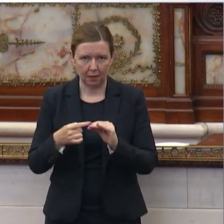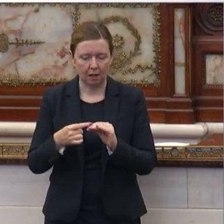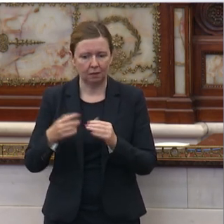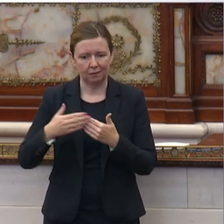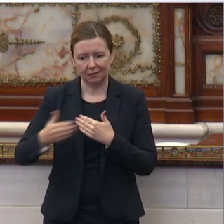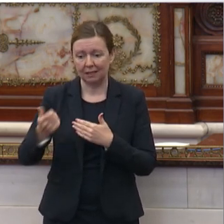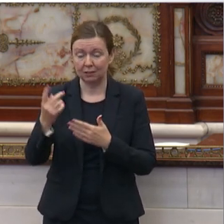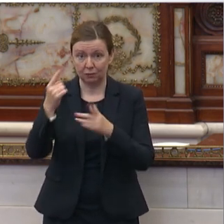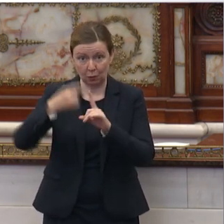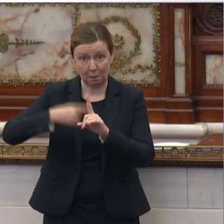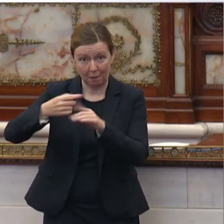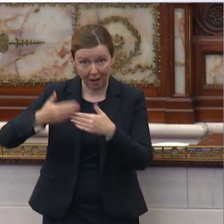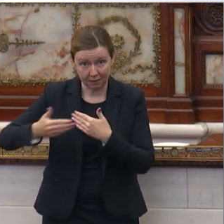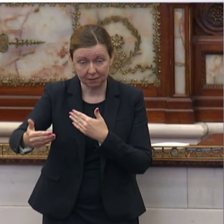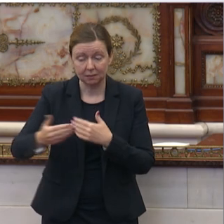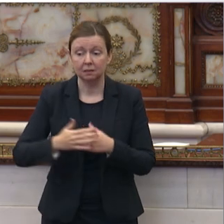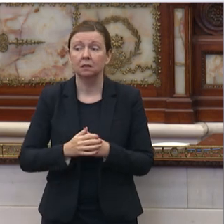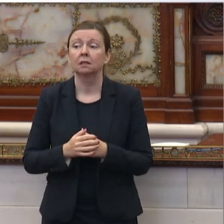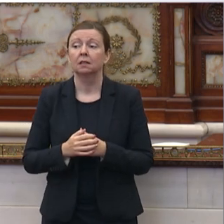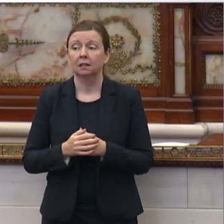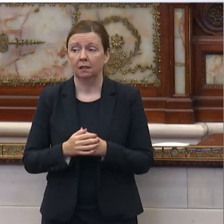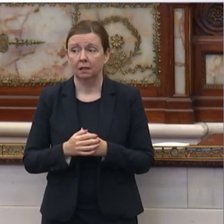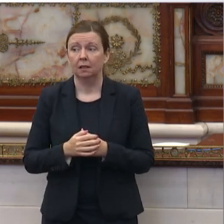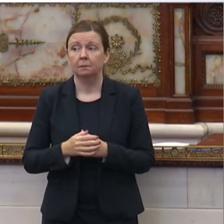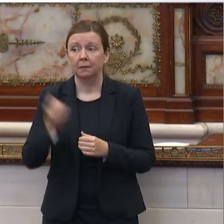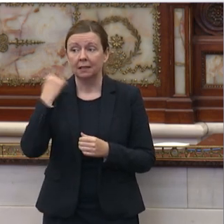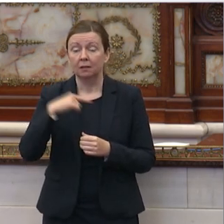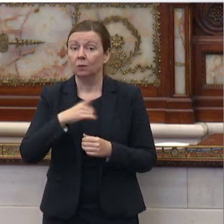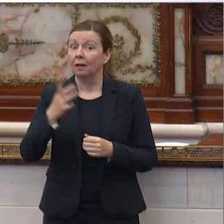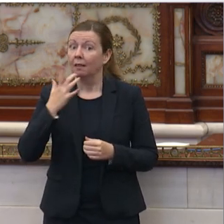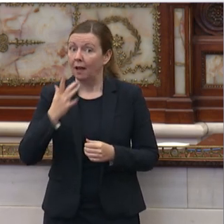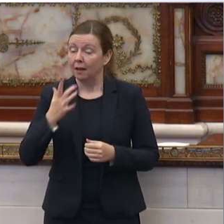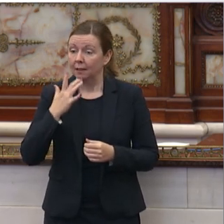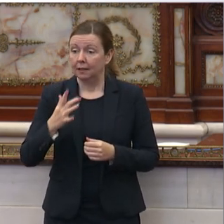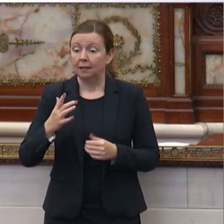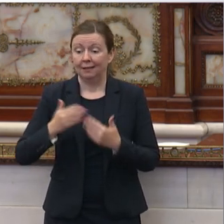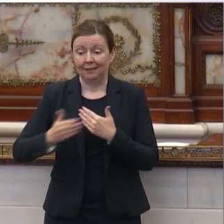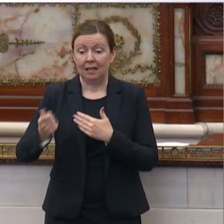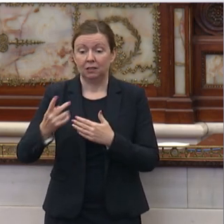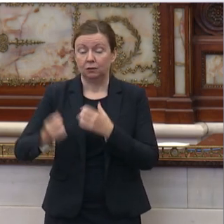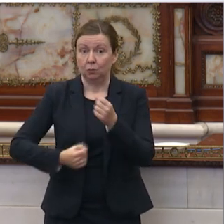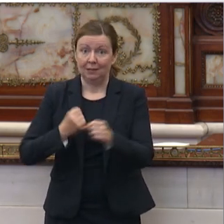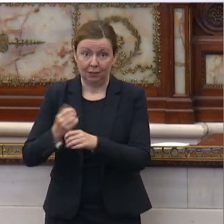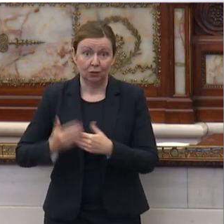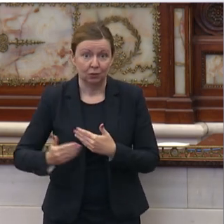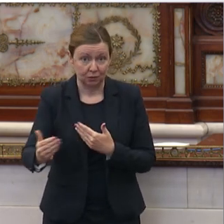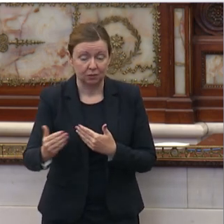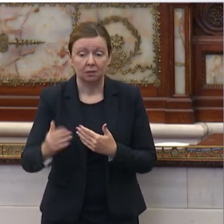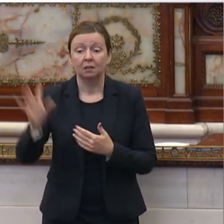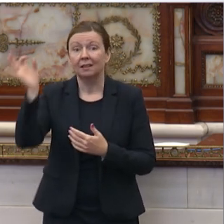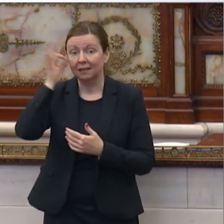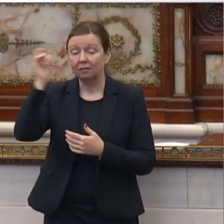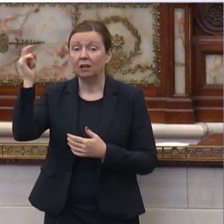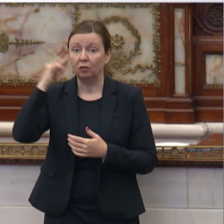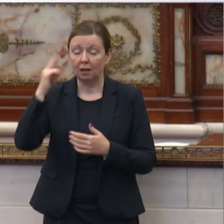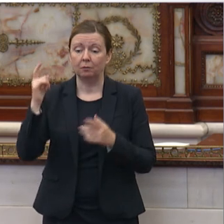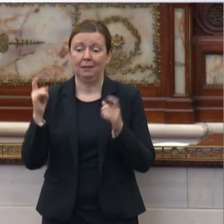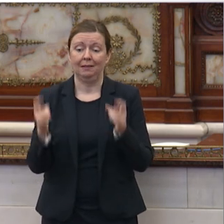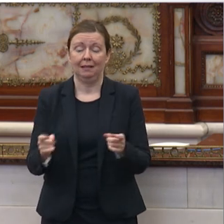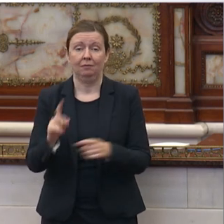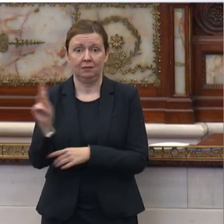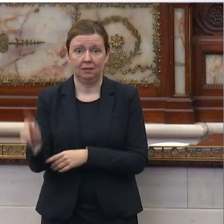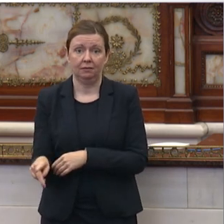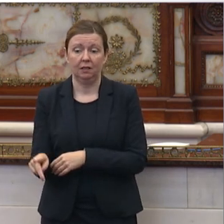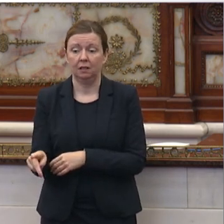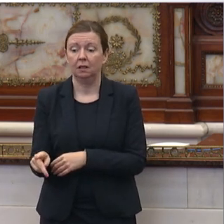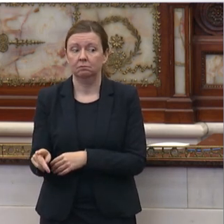next few months. And if we are lucky enough over the next year, The federal government has given Philadelphia